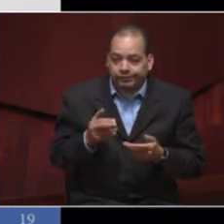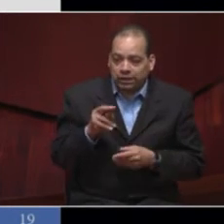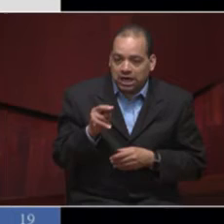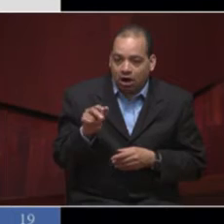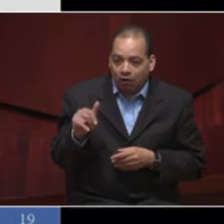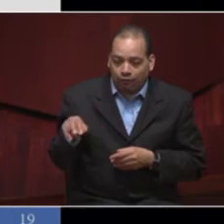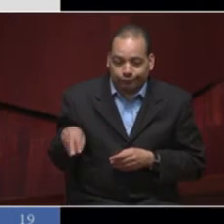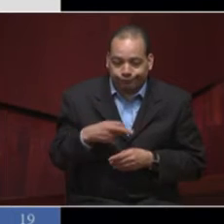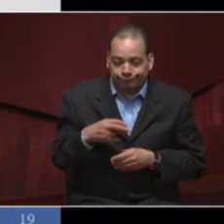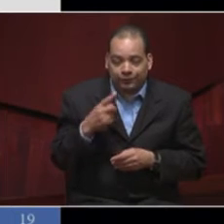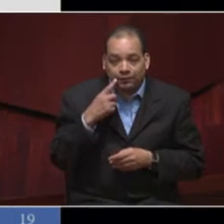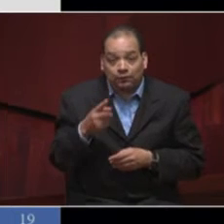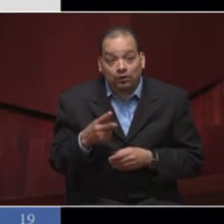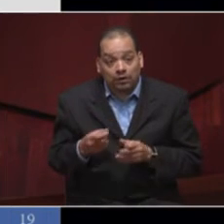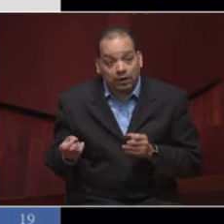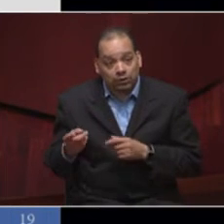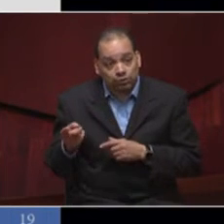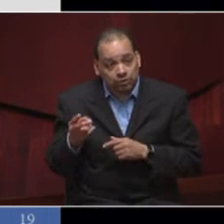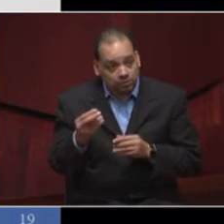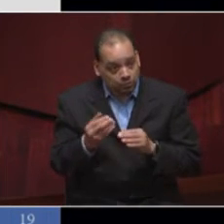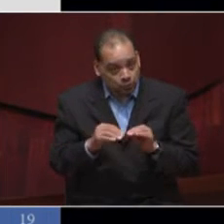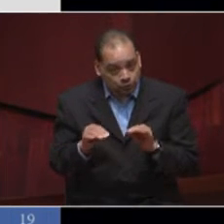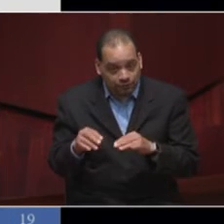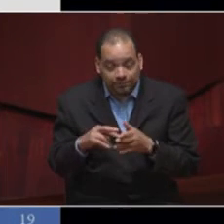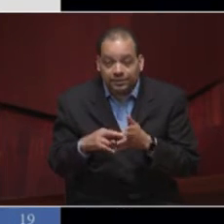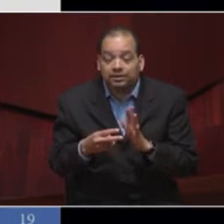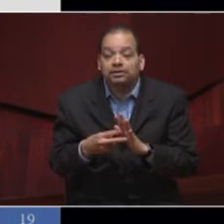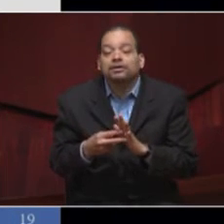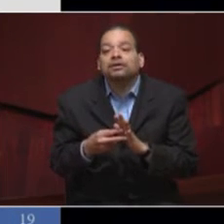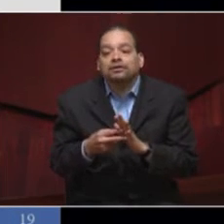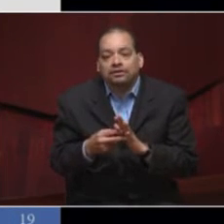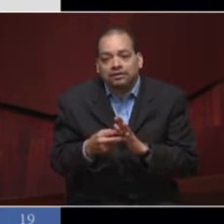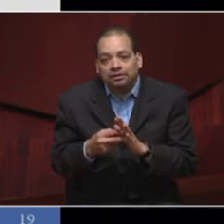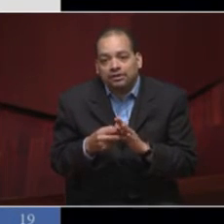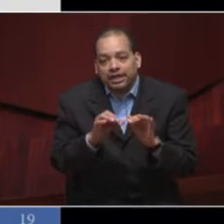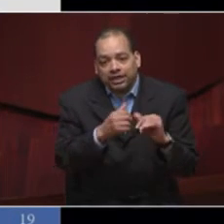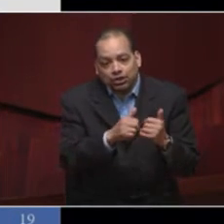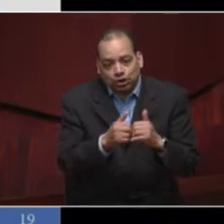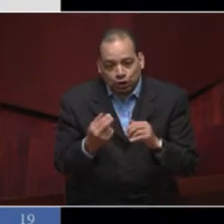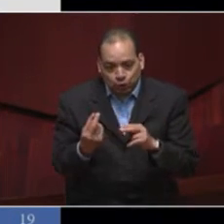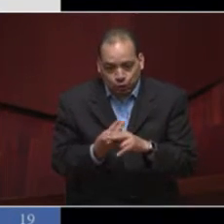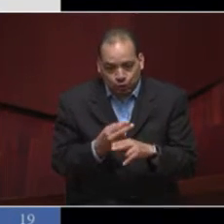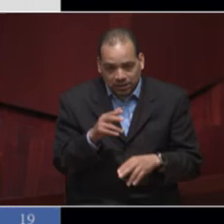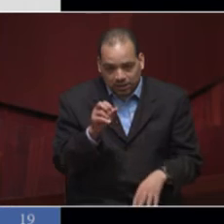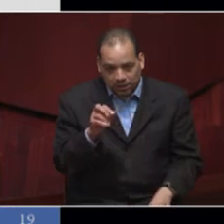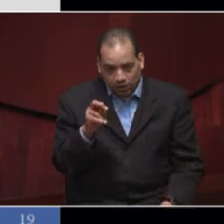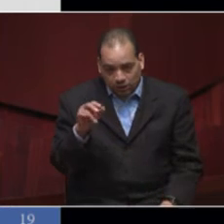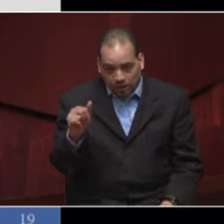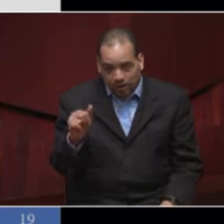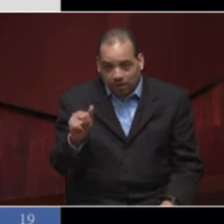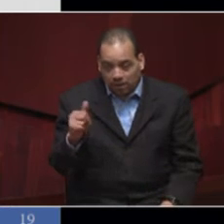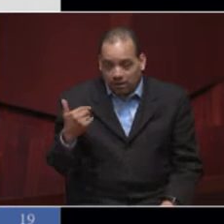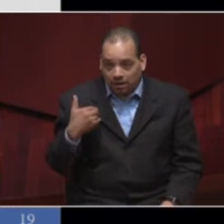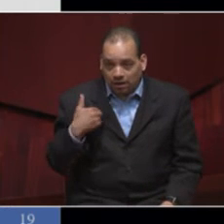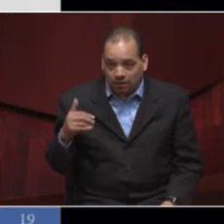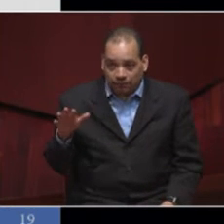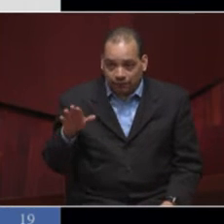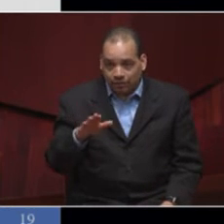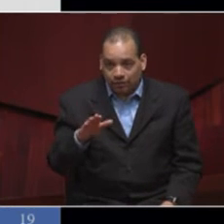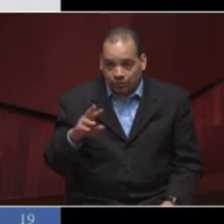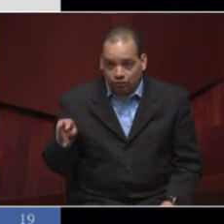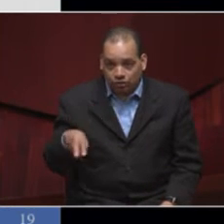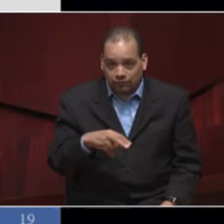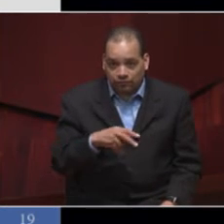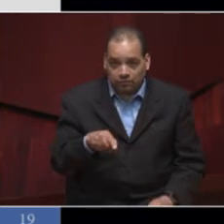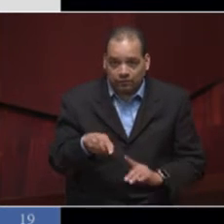move, agencies use ERA to approve the transfer of permanent records from the federal record centers into